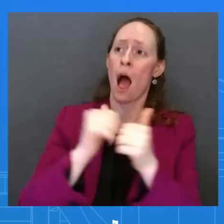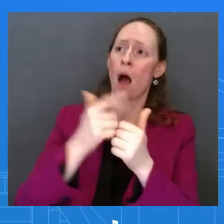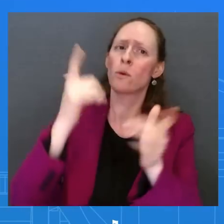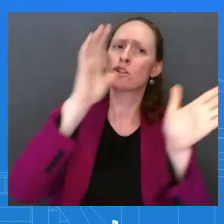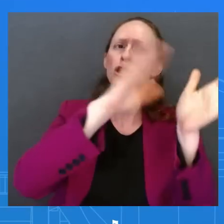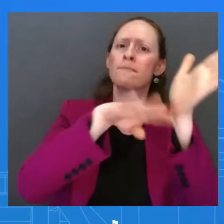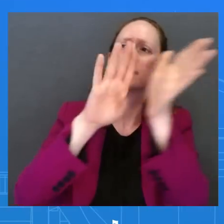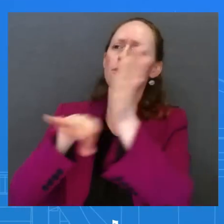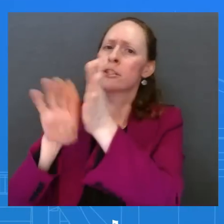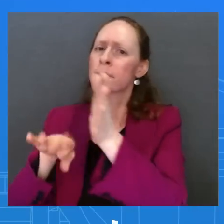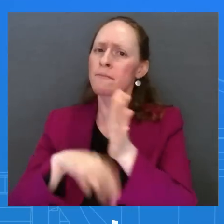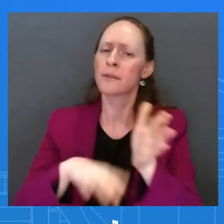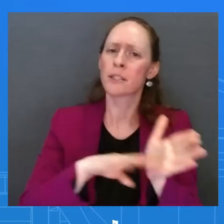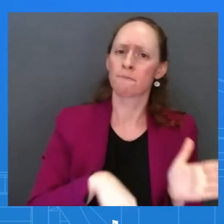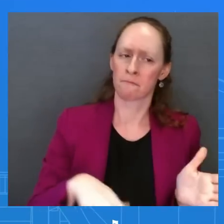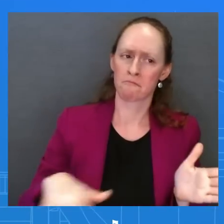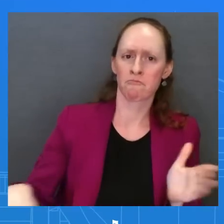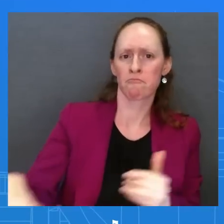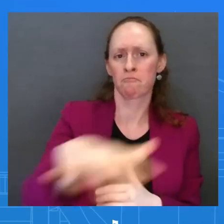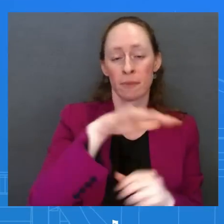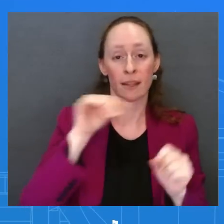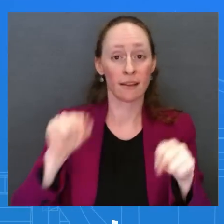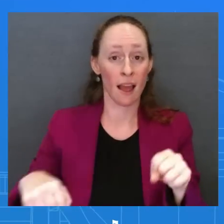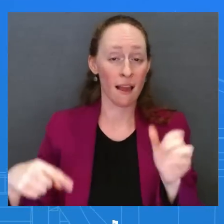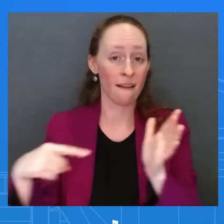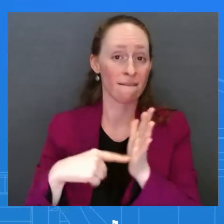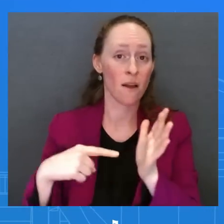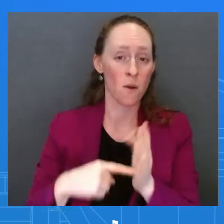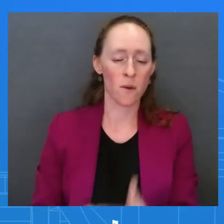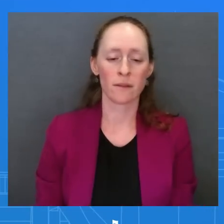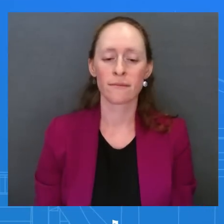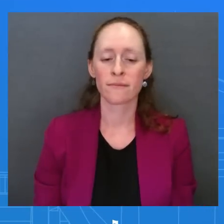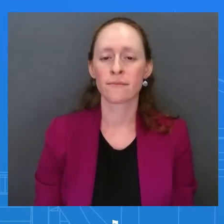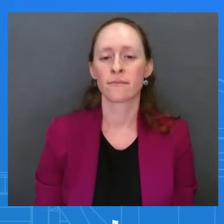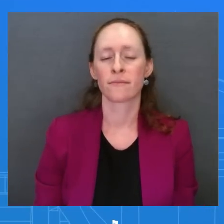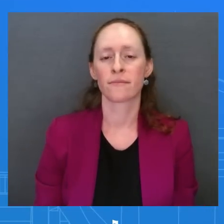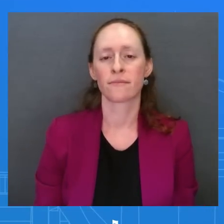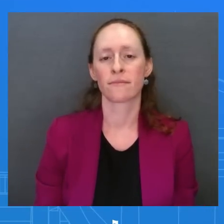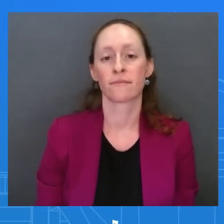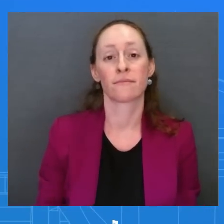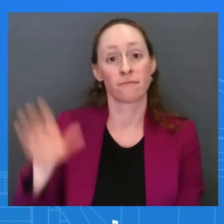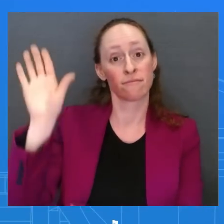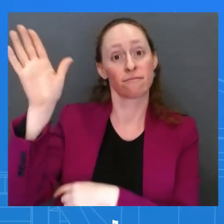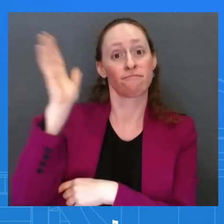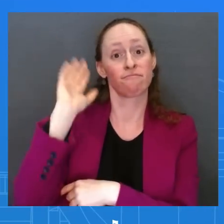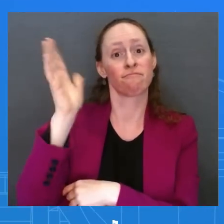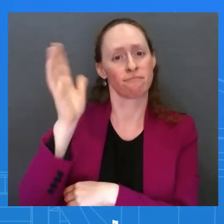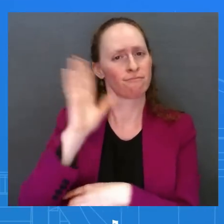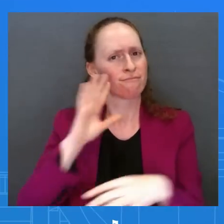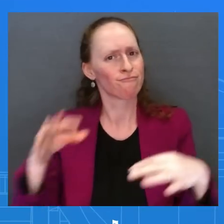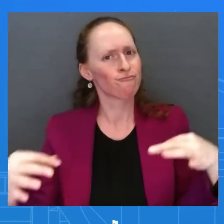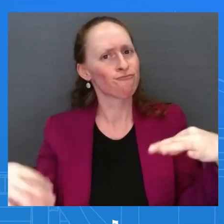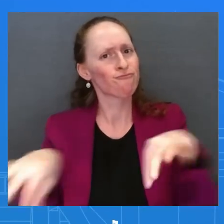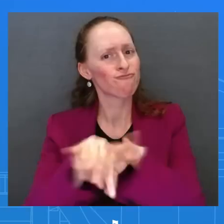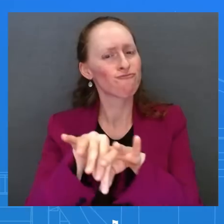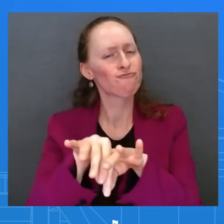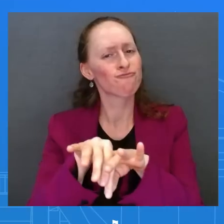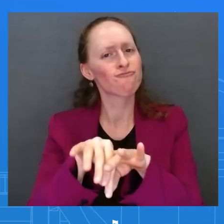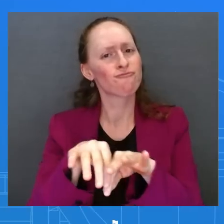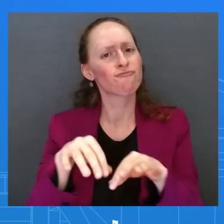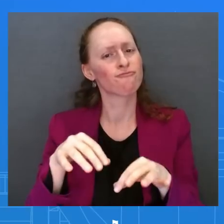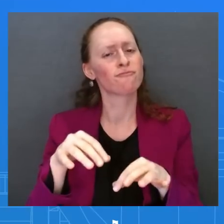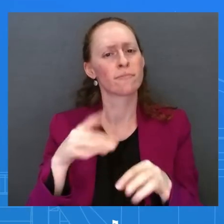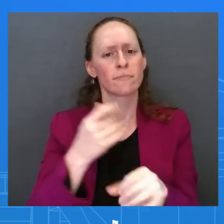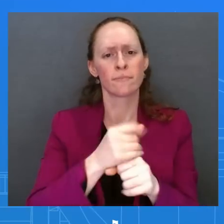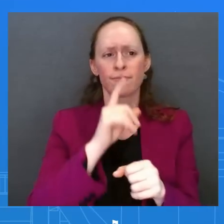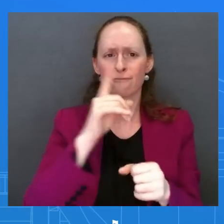to be a cornerstone speech, as you've heard me say, is going to be an opportunity to talk about the historic progress, right, as we're talking